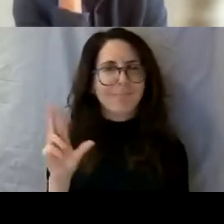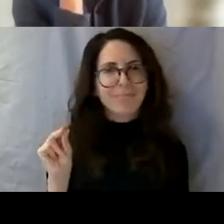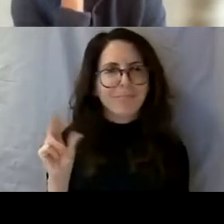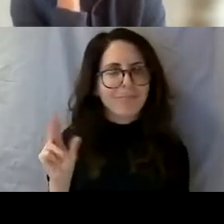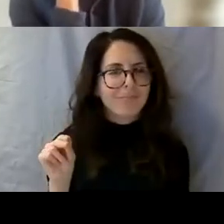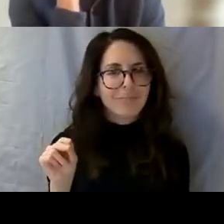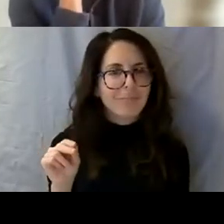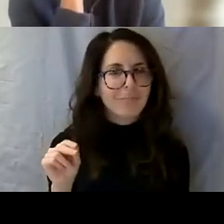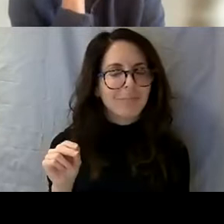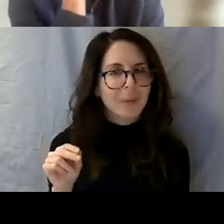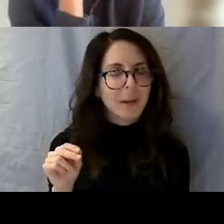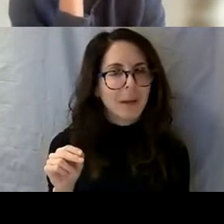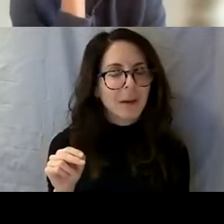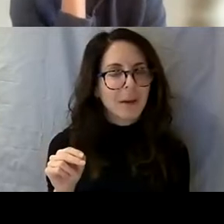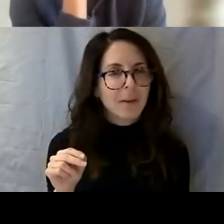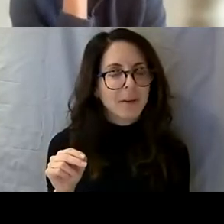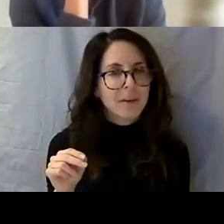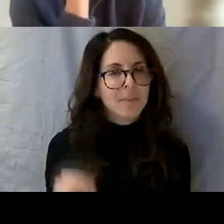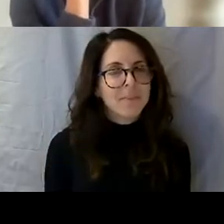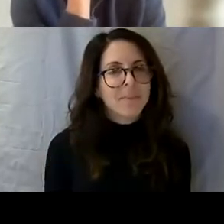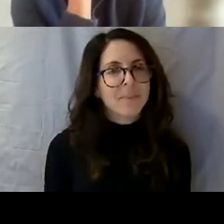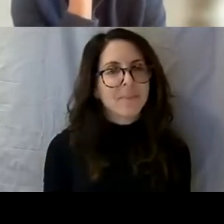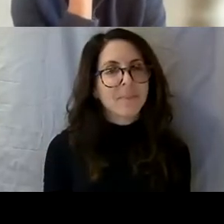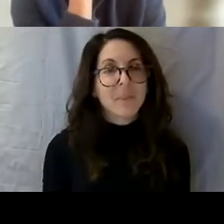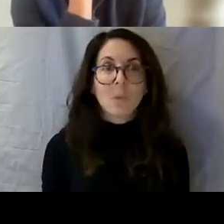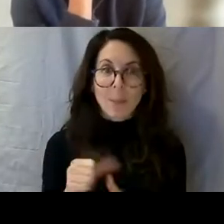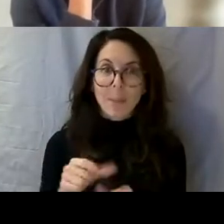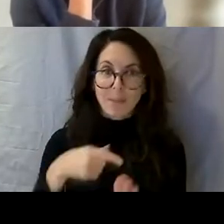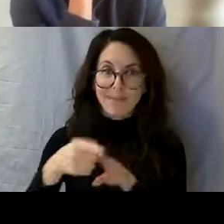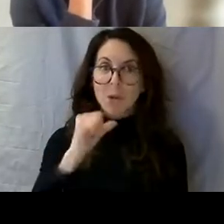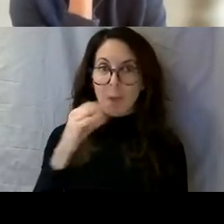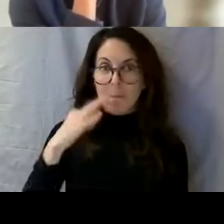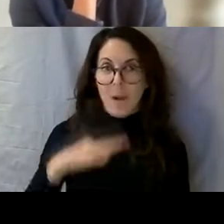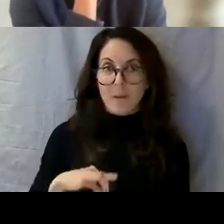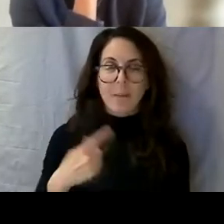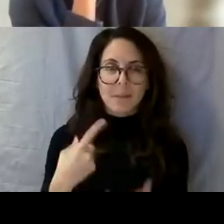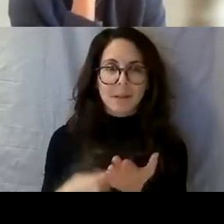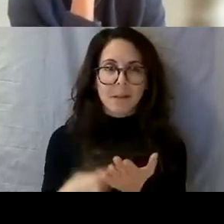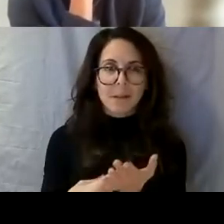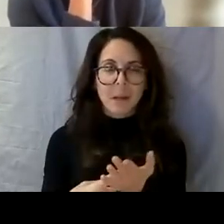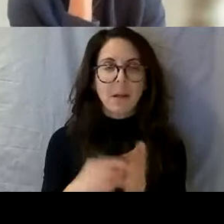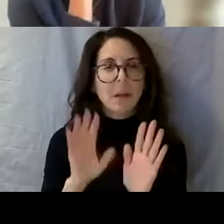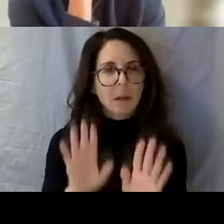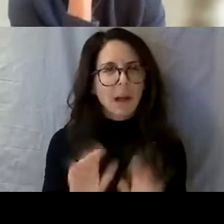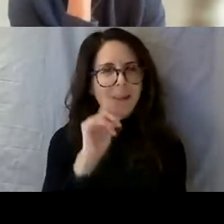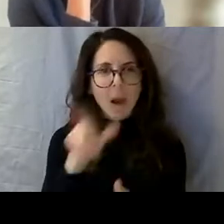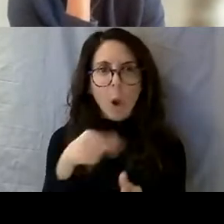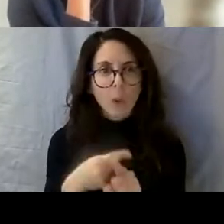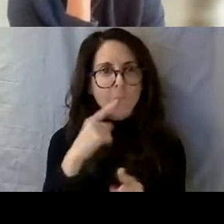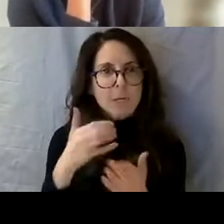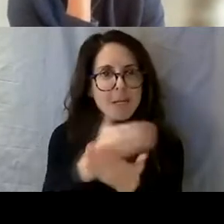And they're not supposed to be, and this is the nonprofit sector we're talking about, they're not supposed to be only money